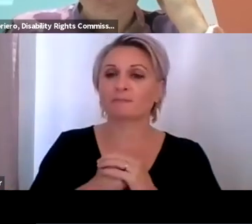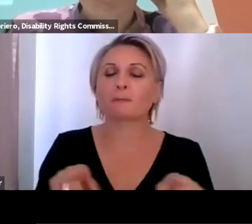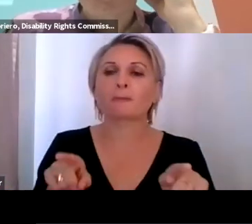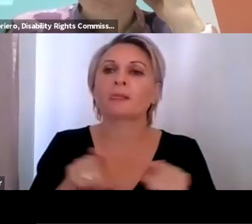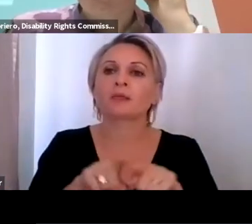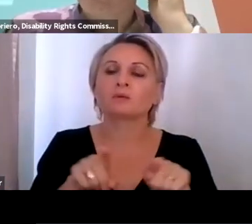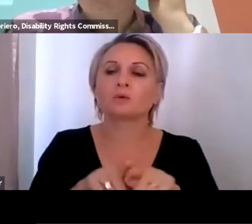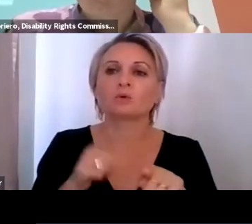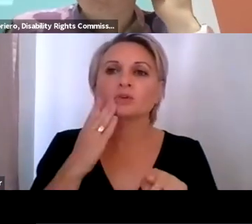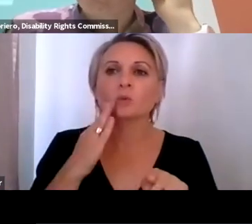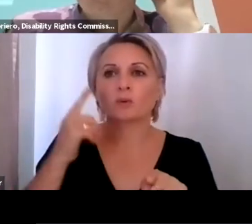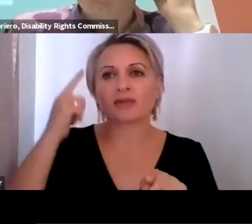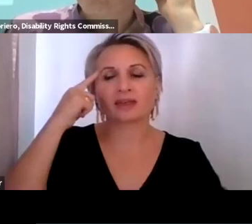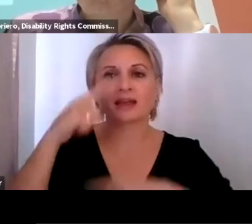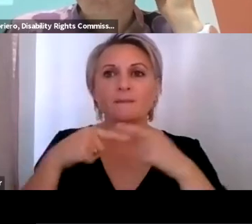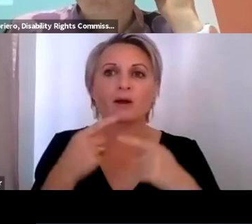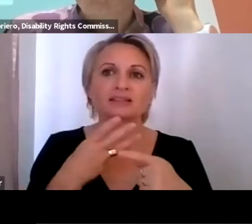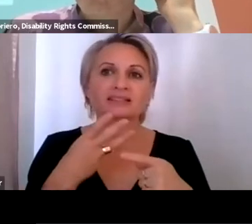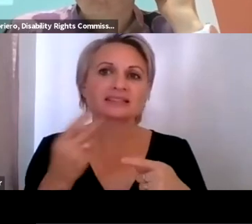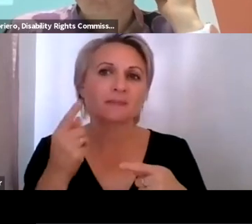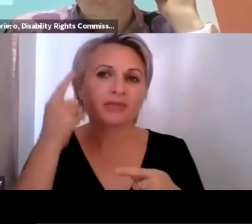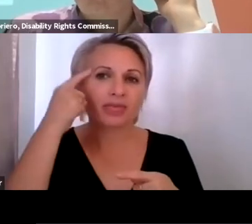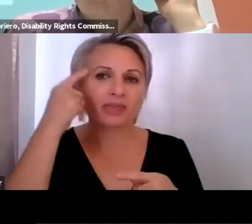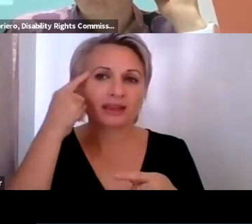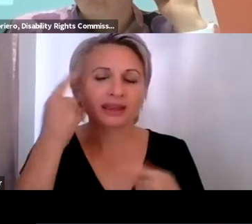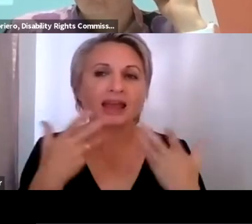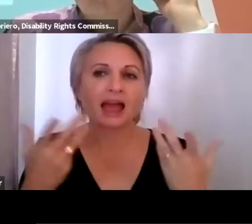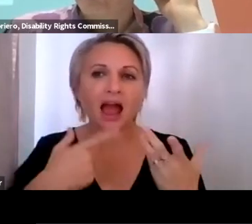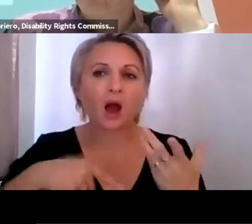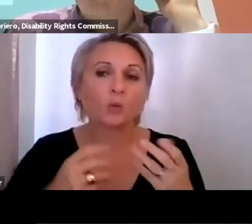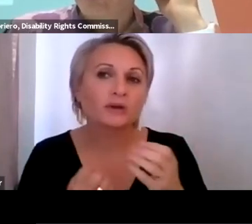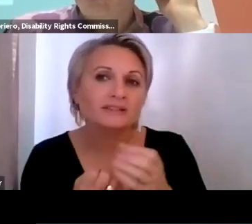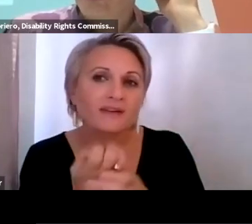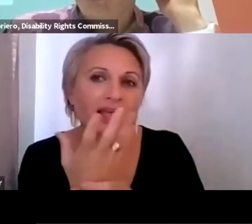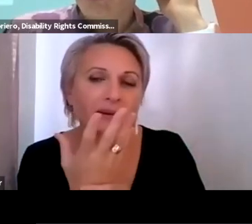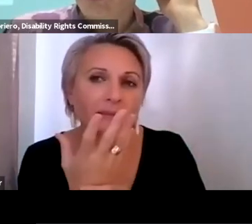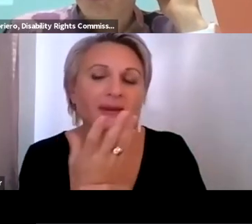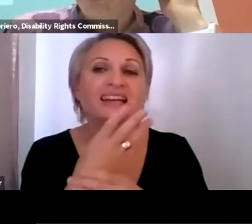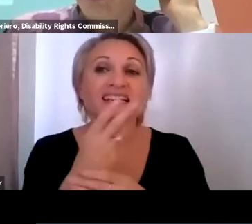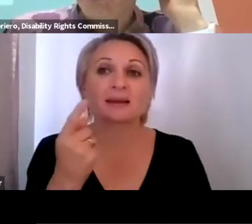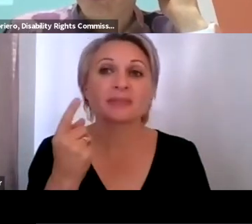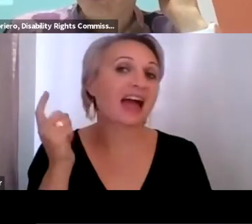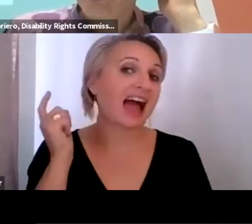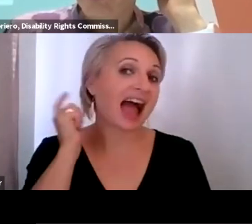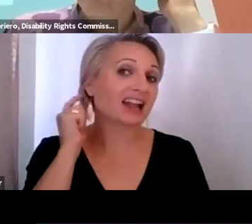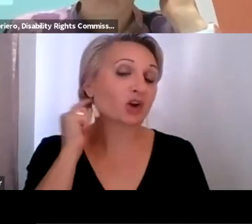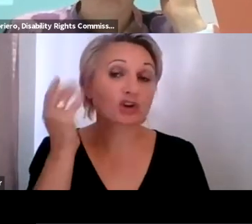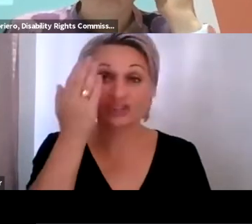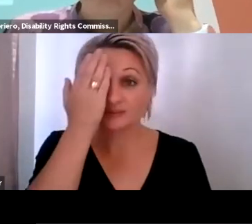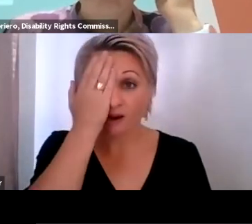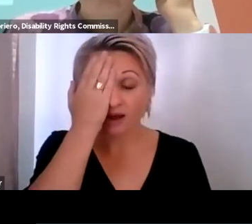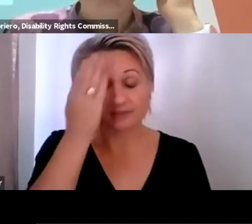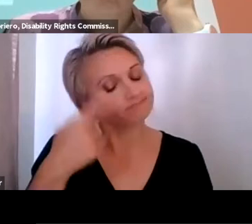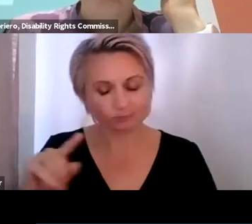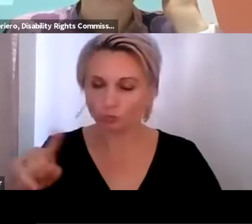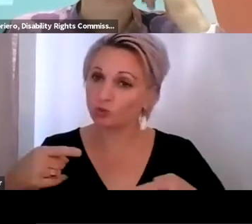In terms of developing some of the thinking, we have challenged ourselves with some of the unconscious bias, and we do bring a degree of rigor into